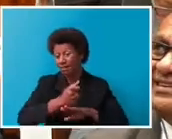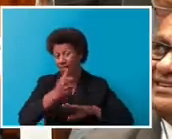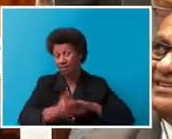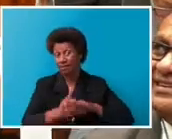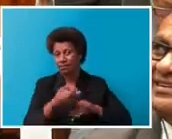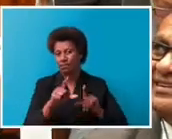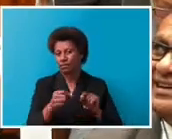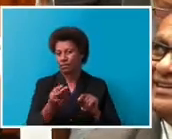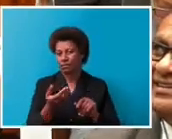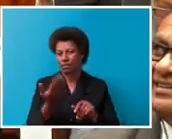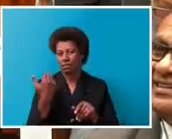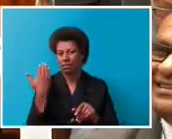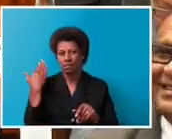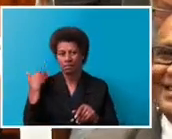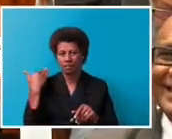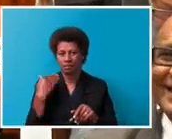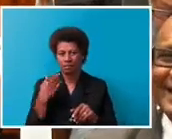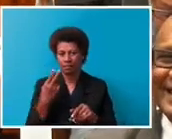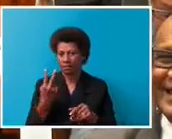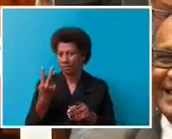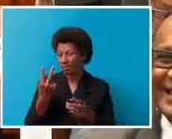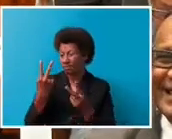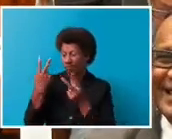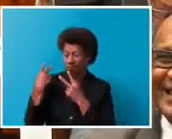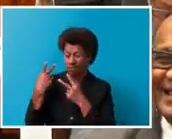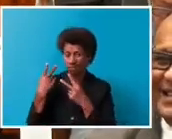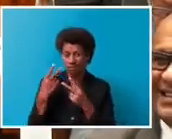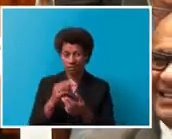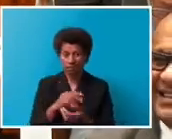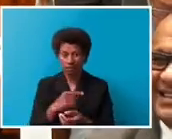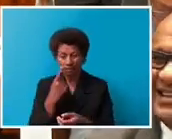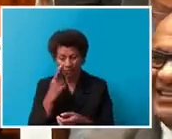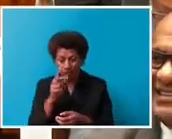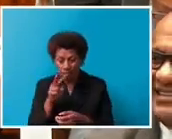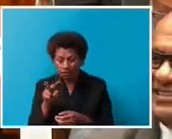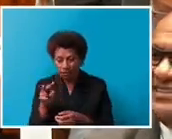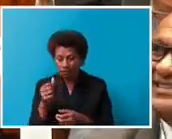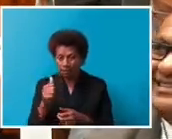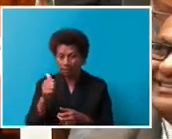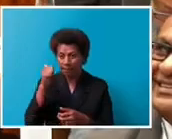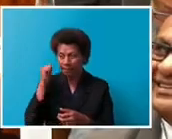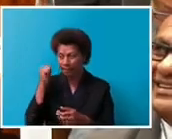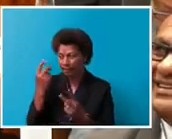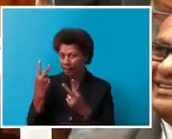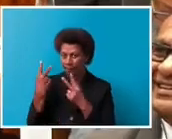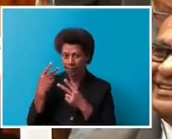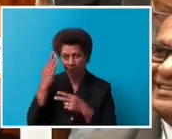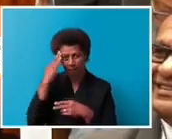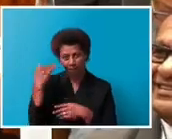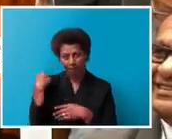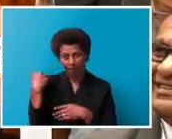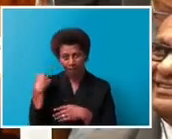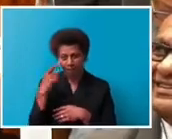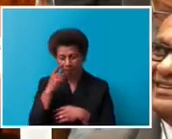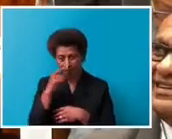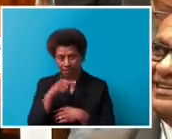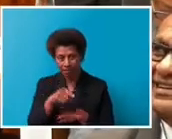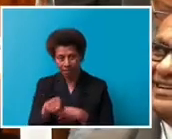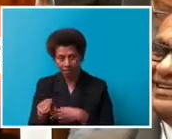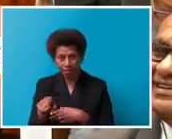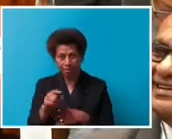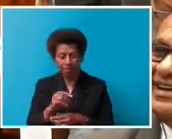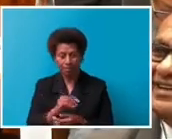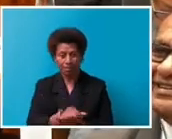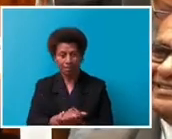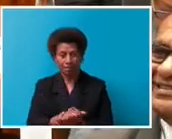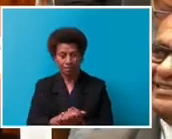we have to look back into the rear vision. Because if we don't remind our people and don't